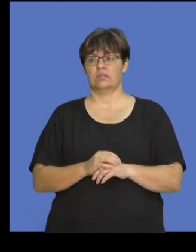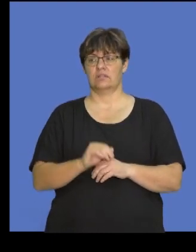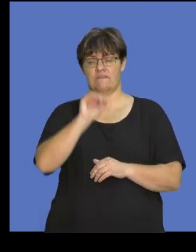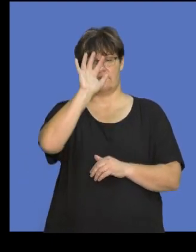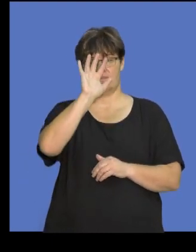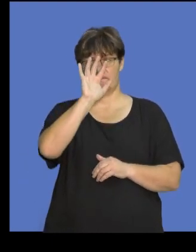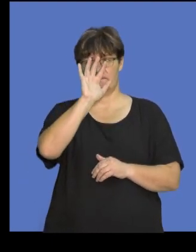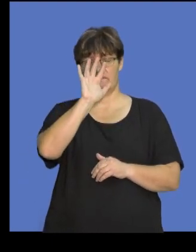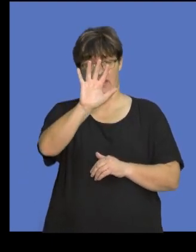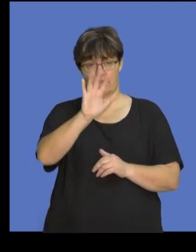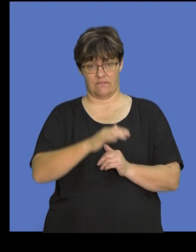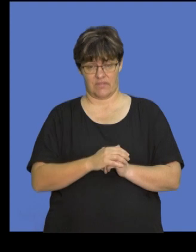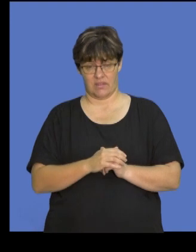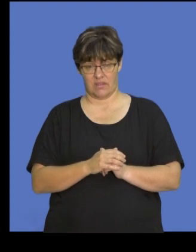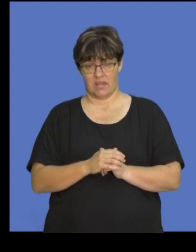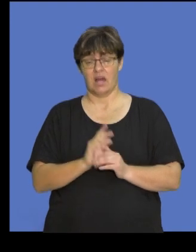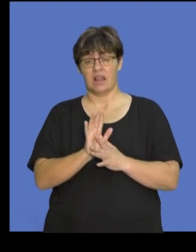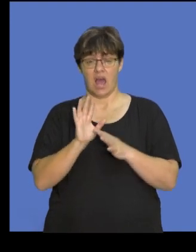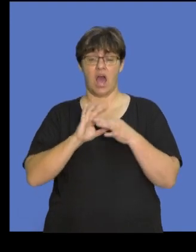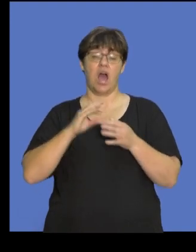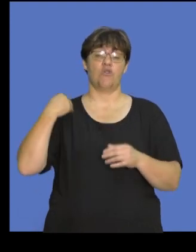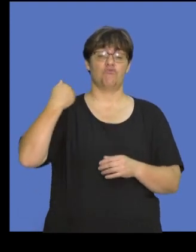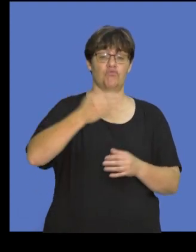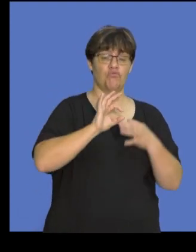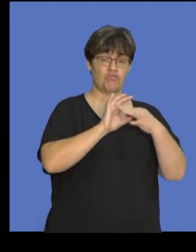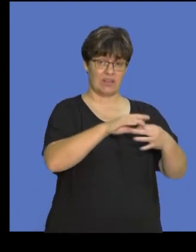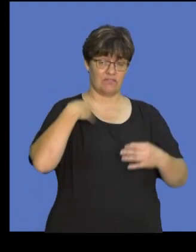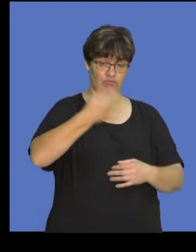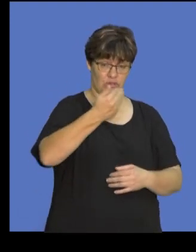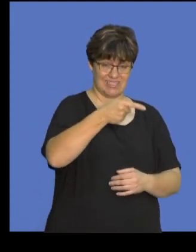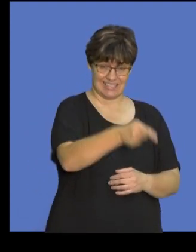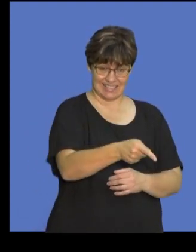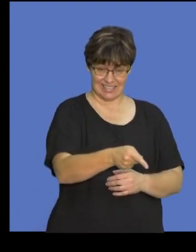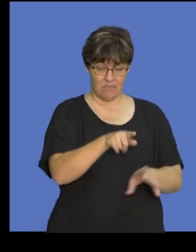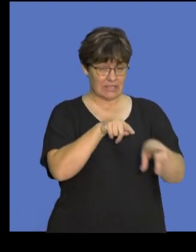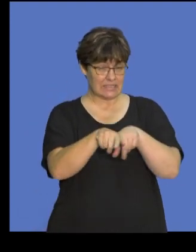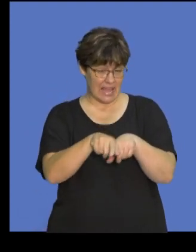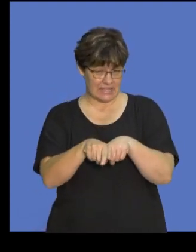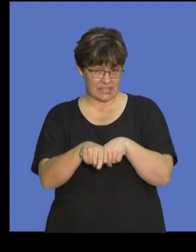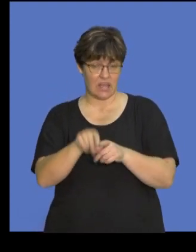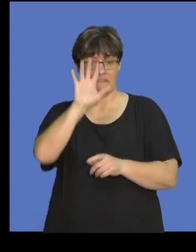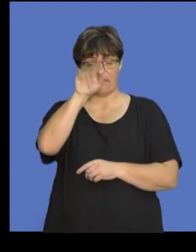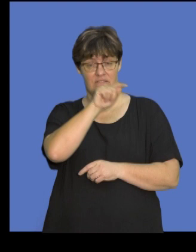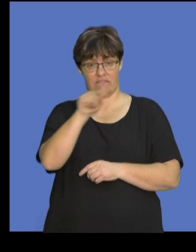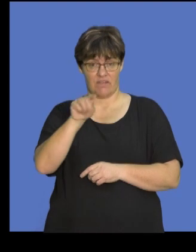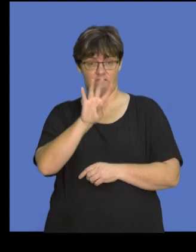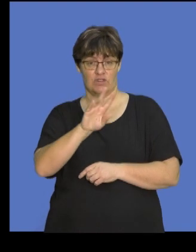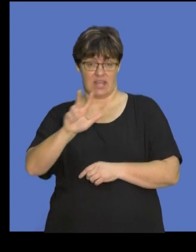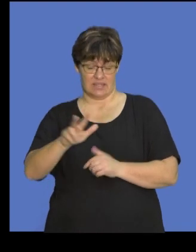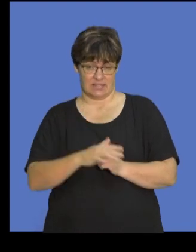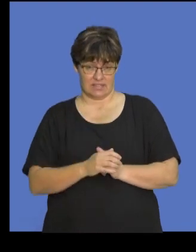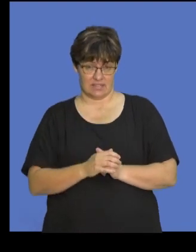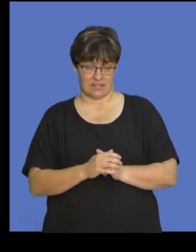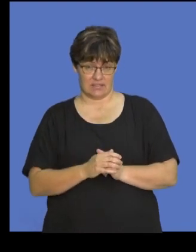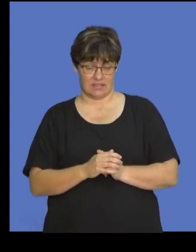was 5. So we get that the relative frequency of this little experiment is